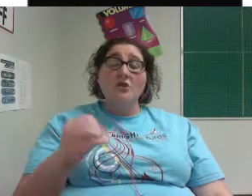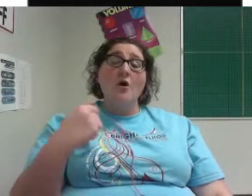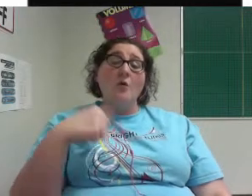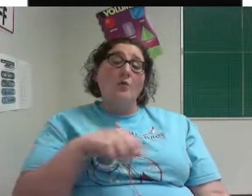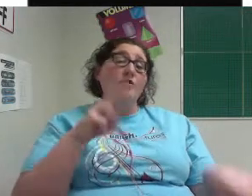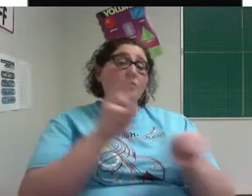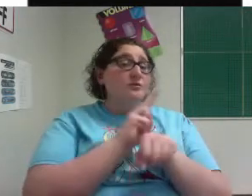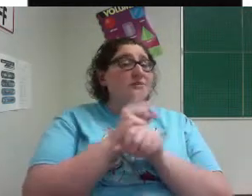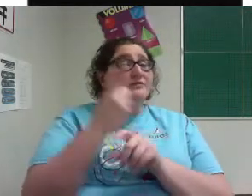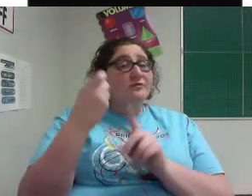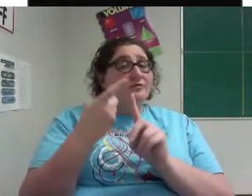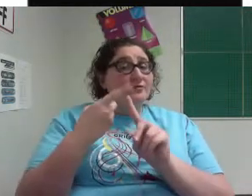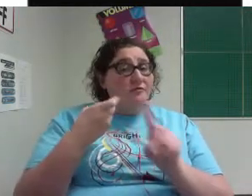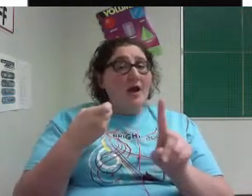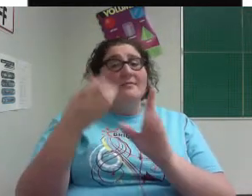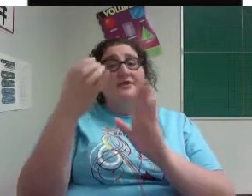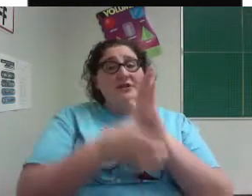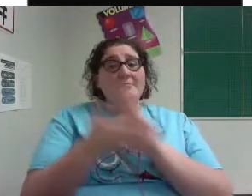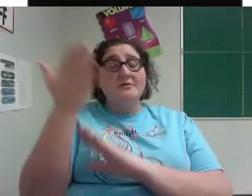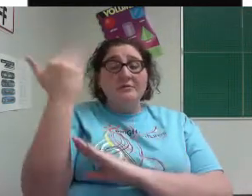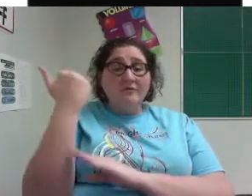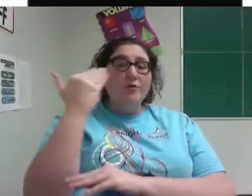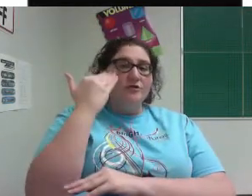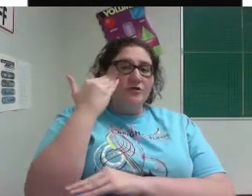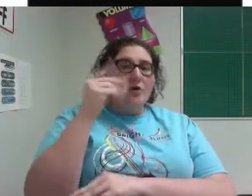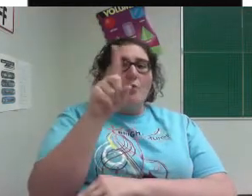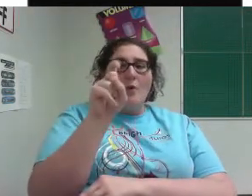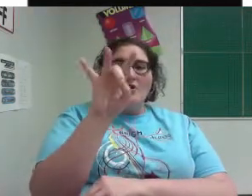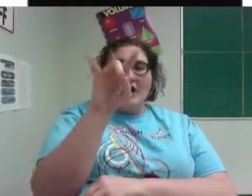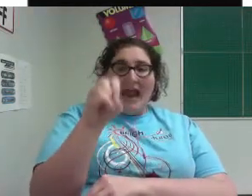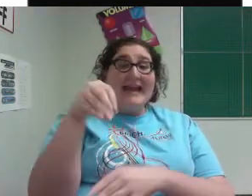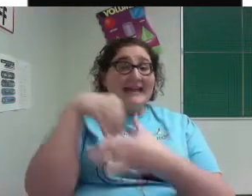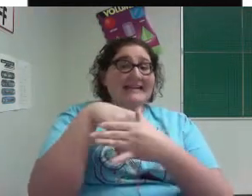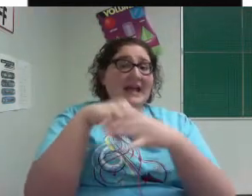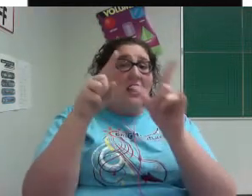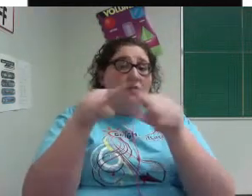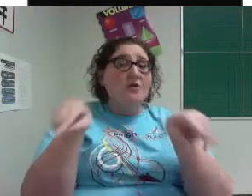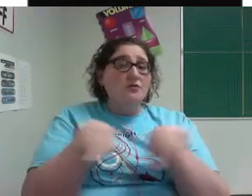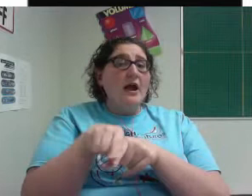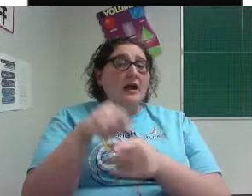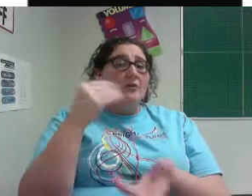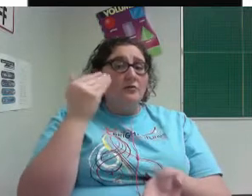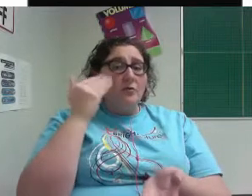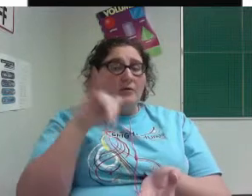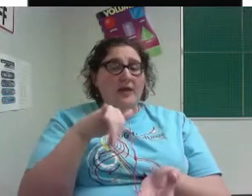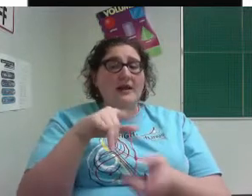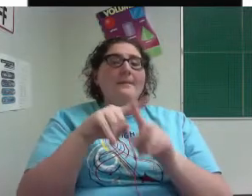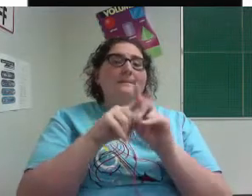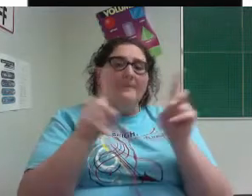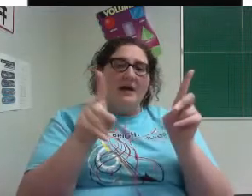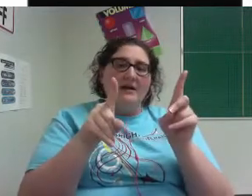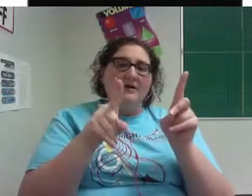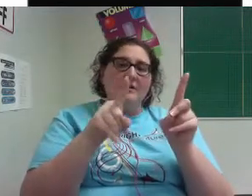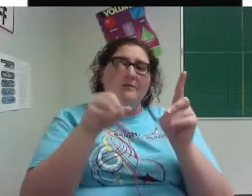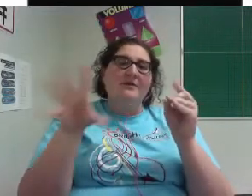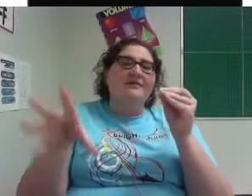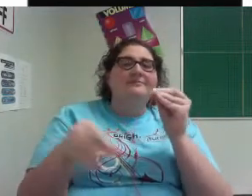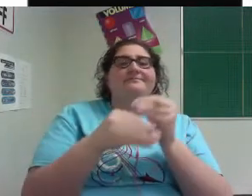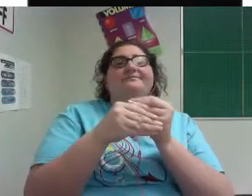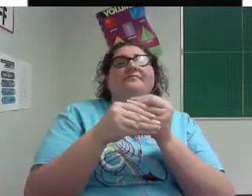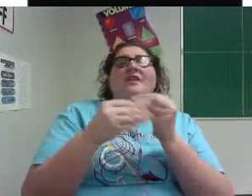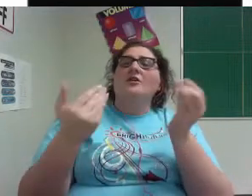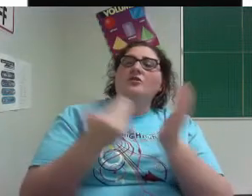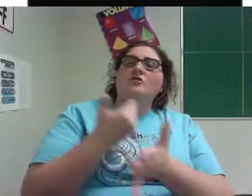So we're using stuff from last chapter on knowing that there's 180 degrees in a triangle, but we're putting this into a